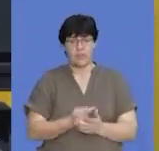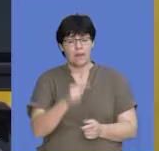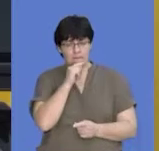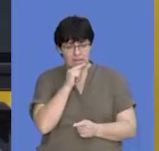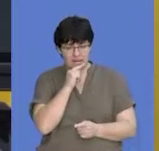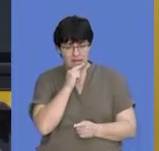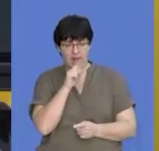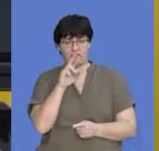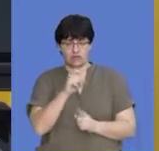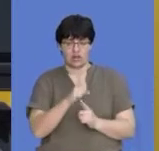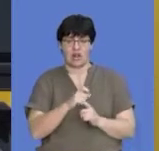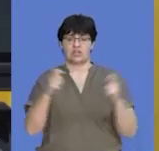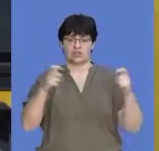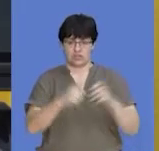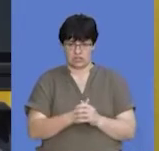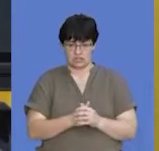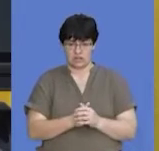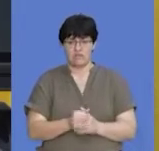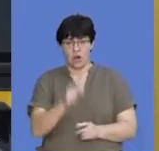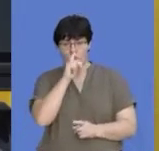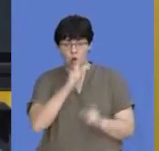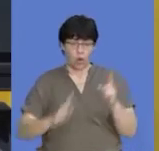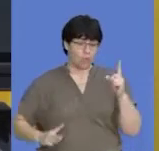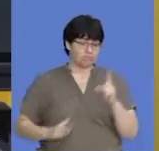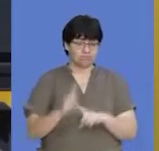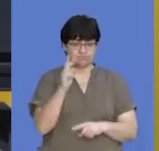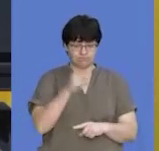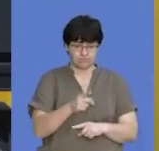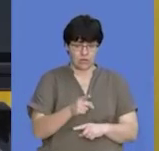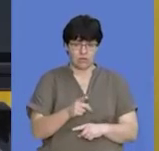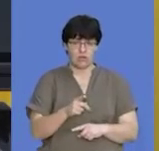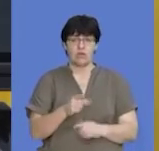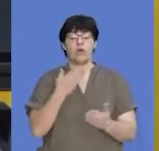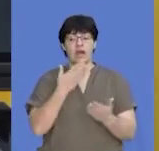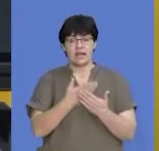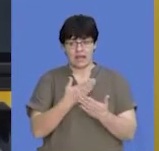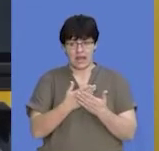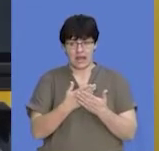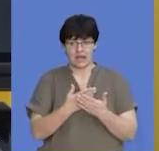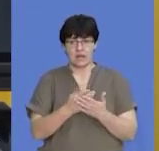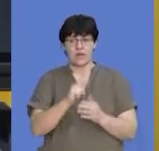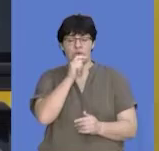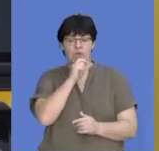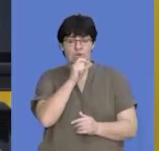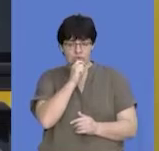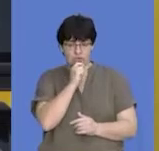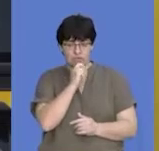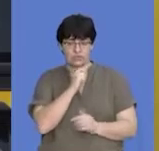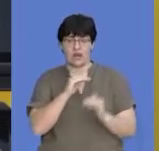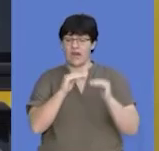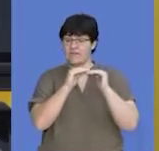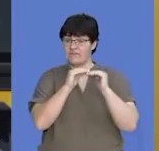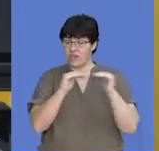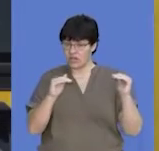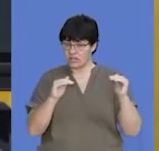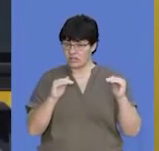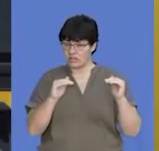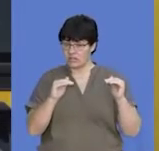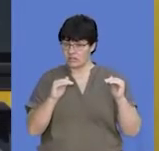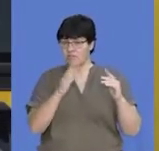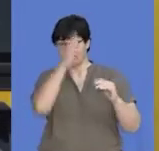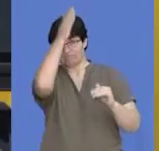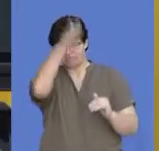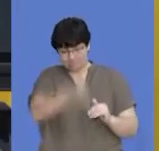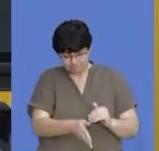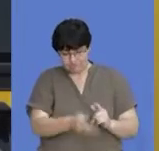vertical exaggeration is about. When you look at a cross-section, you'll be able, by using the vertical exaggeration, to determine what